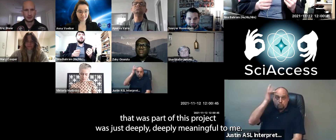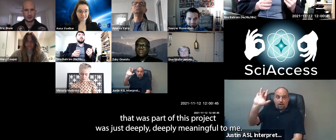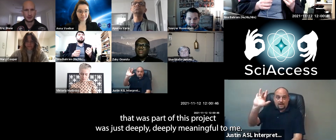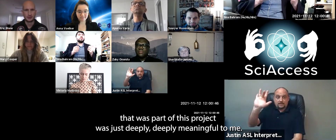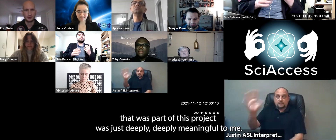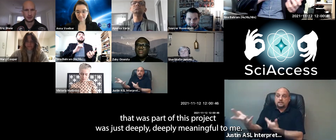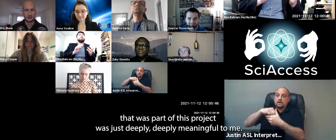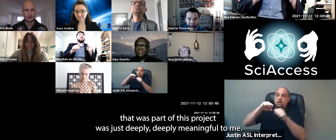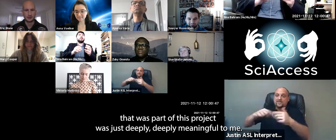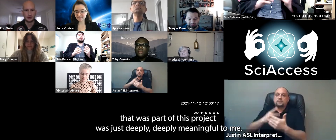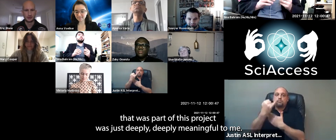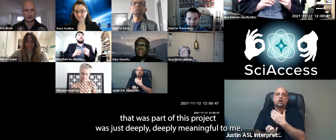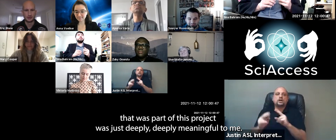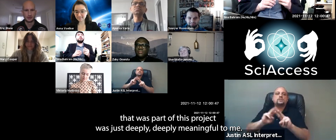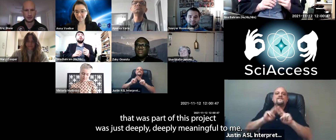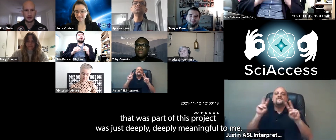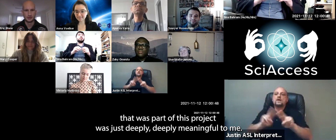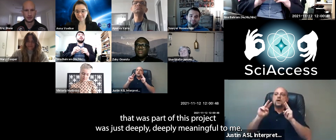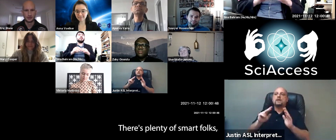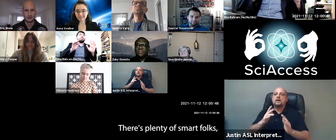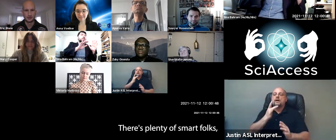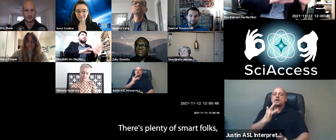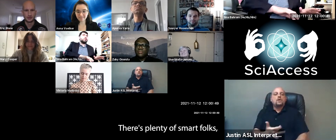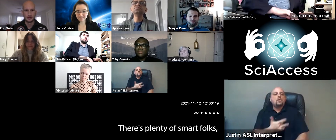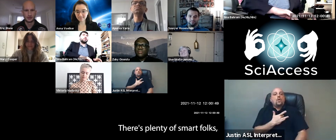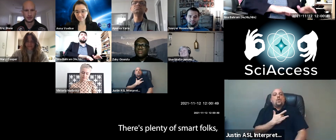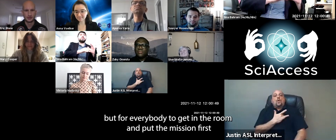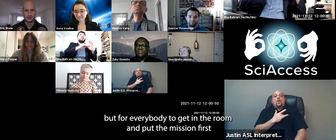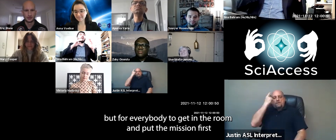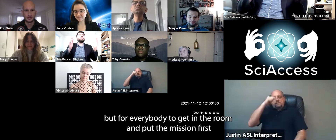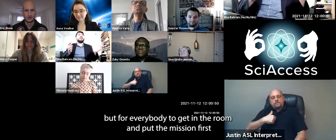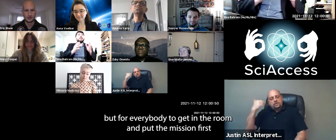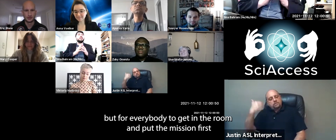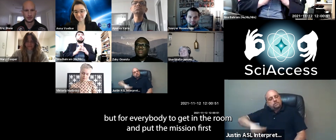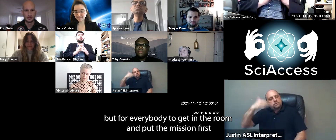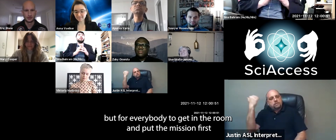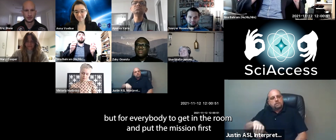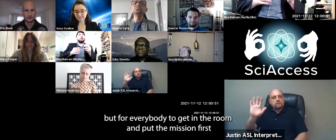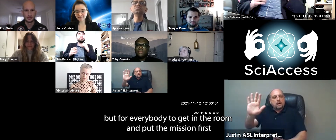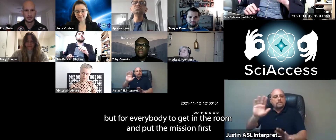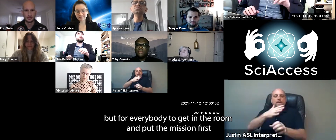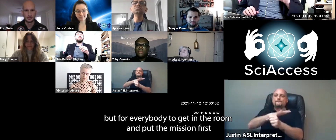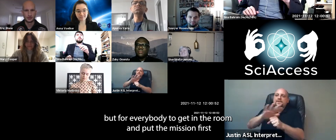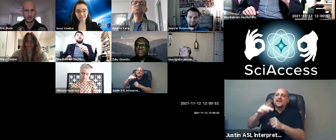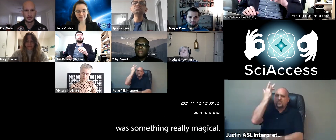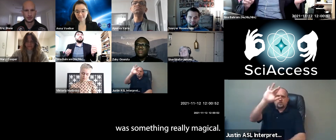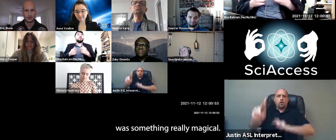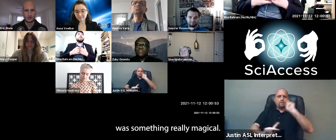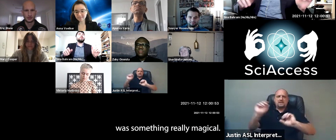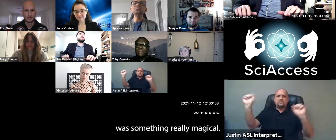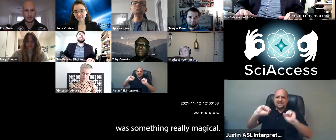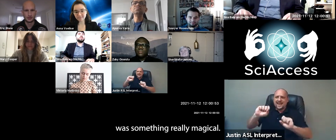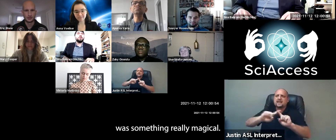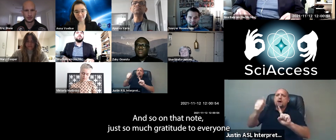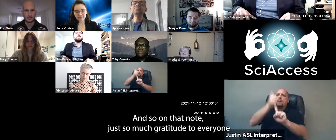project was just deeply, deeply meaningful to me. There's plenty of smart folks, but for everybody to get in the room and put the mission first was